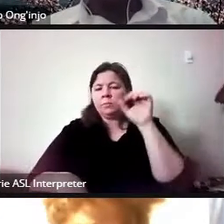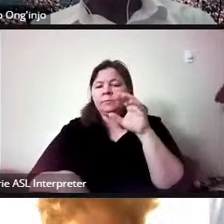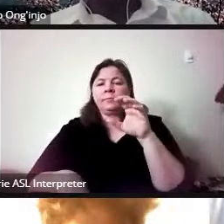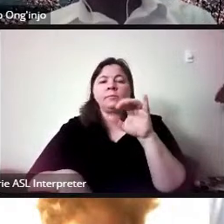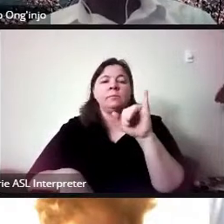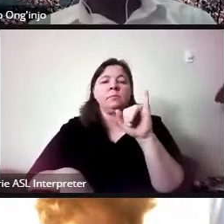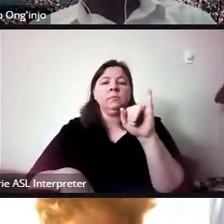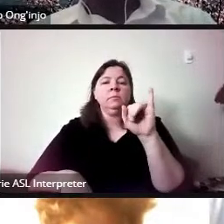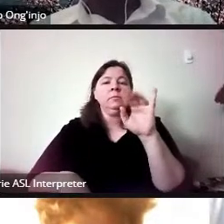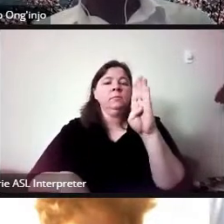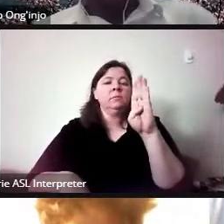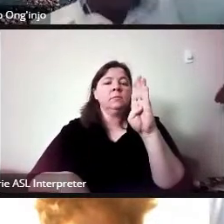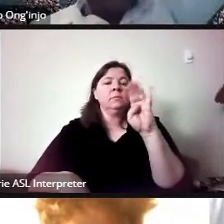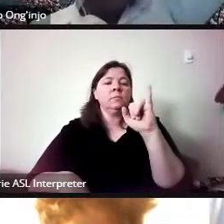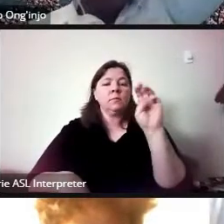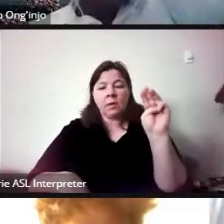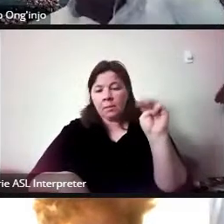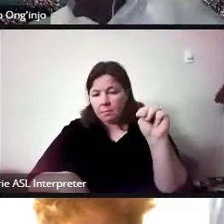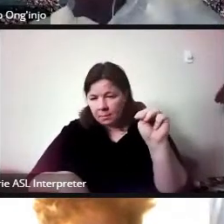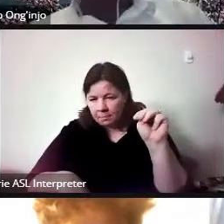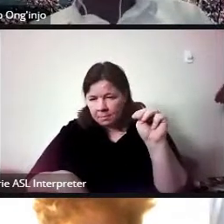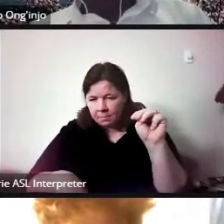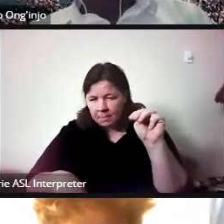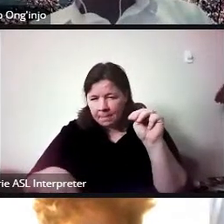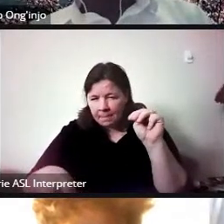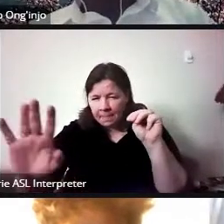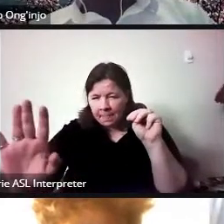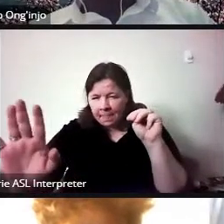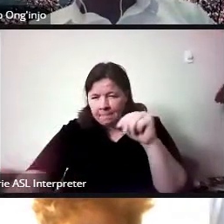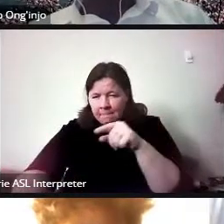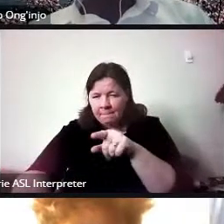Ibem, please unmute yourself quickly.